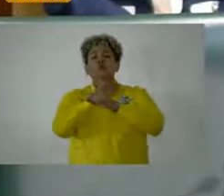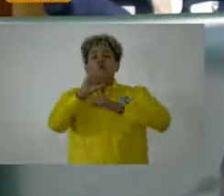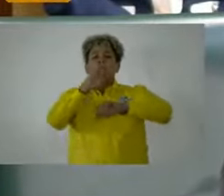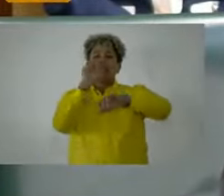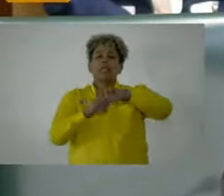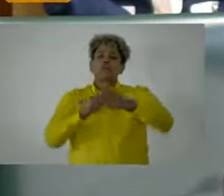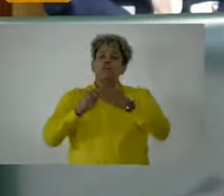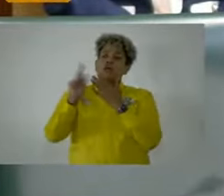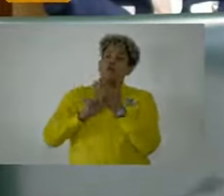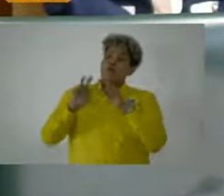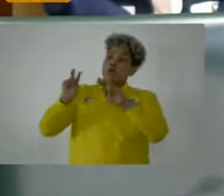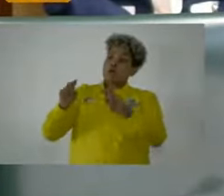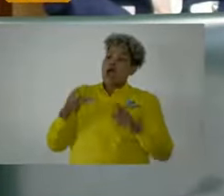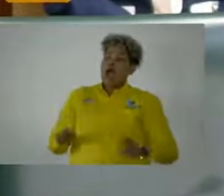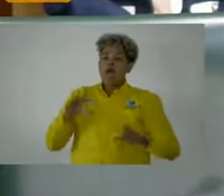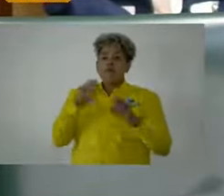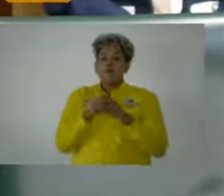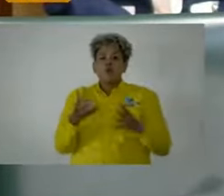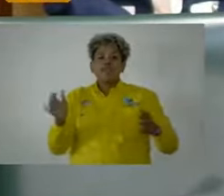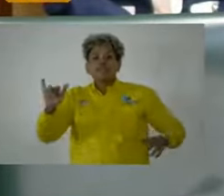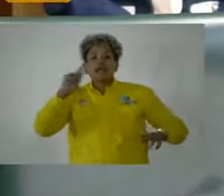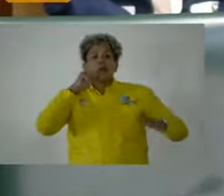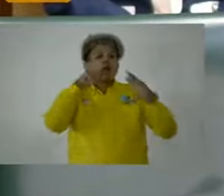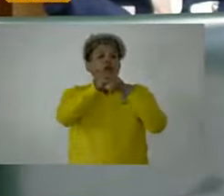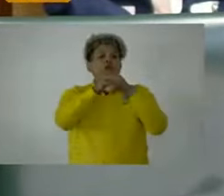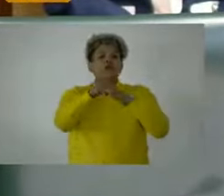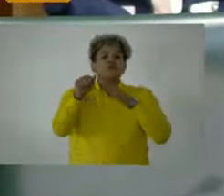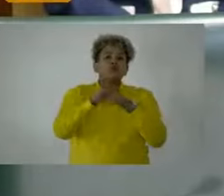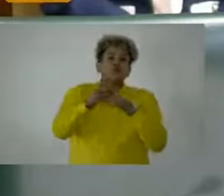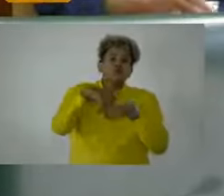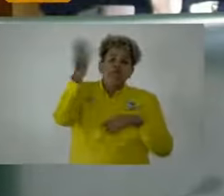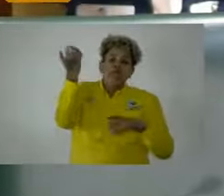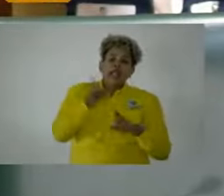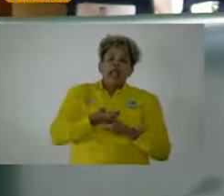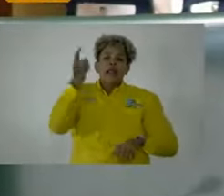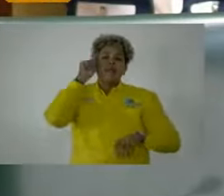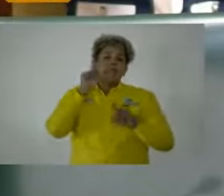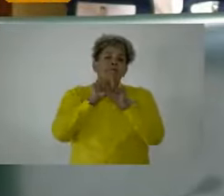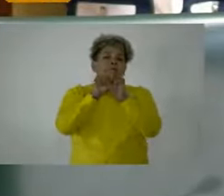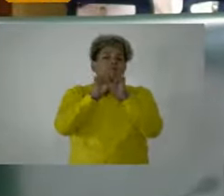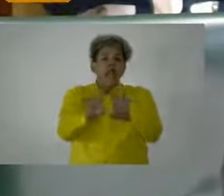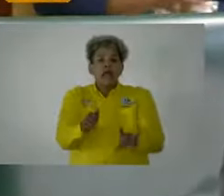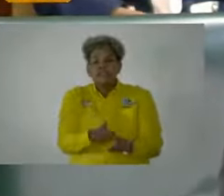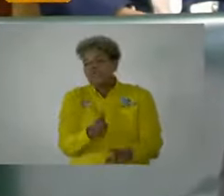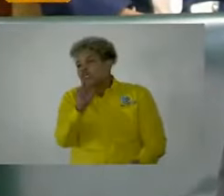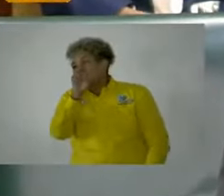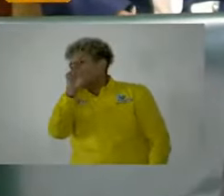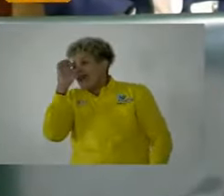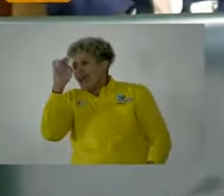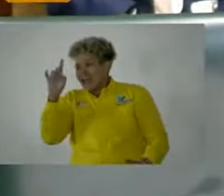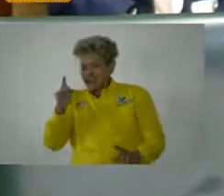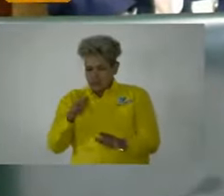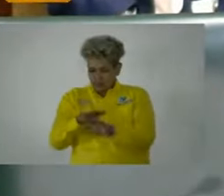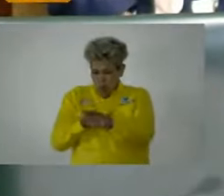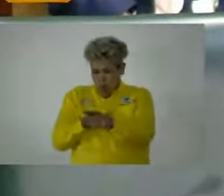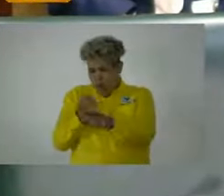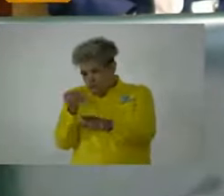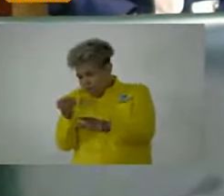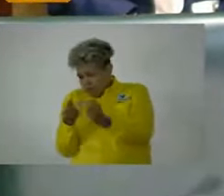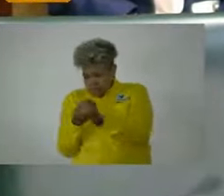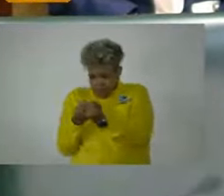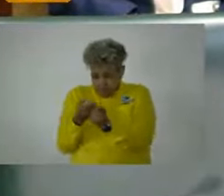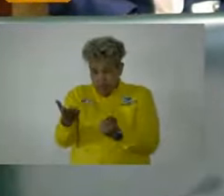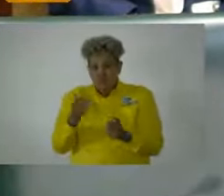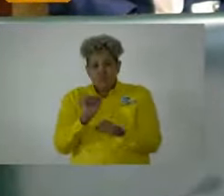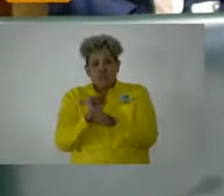national program, including things like access to training, mentorship, remedial education, and job placements